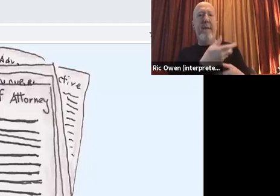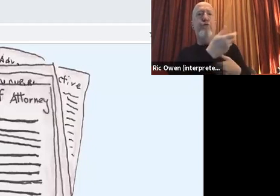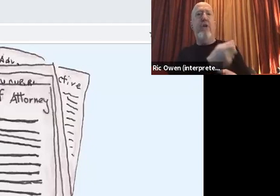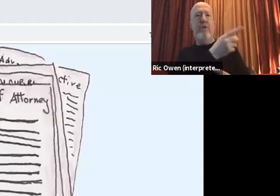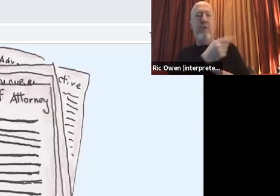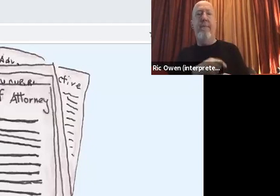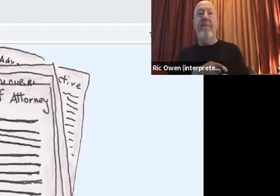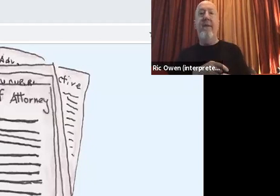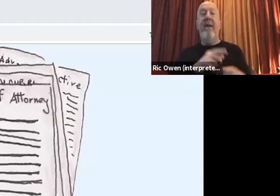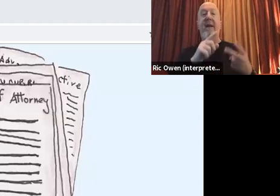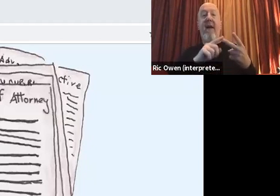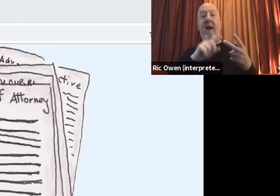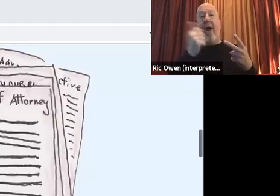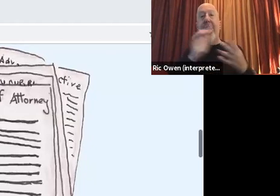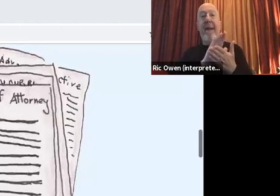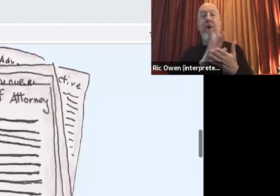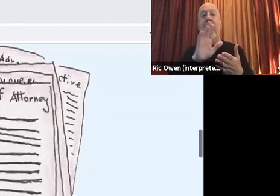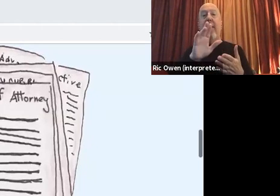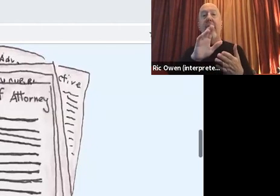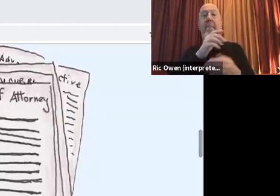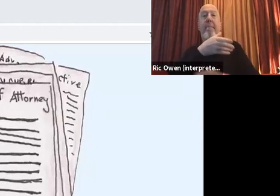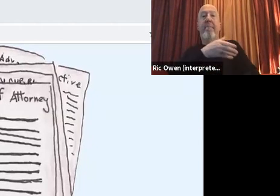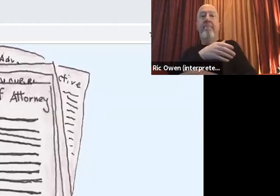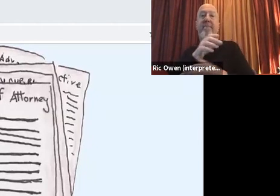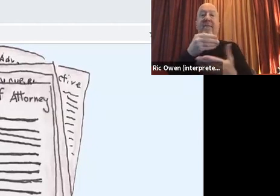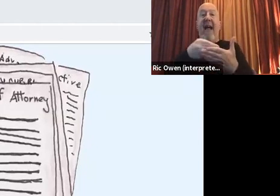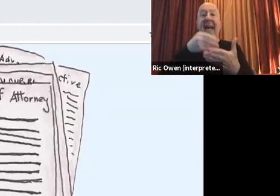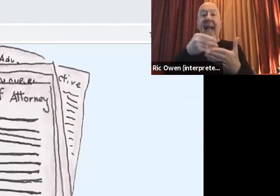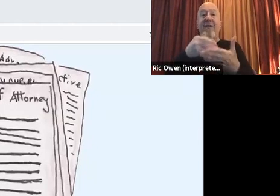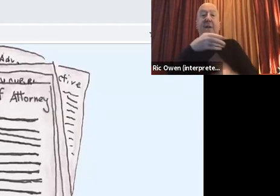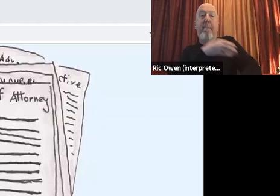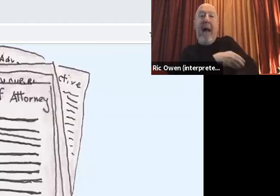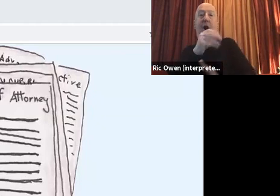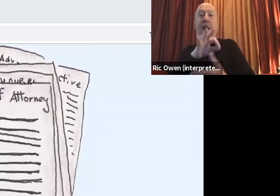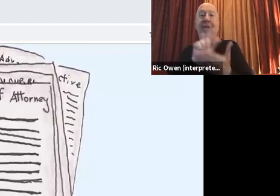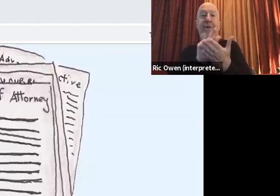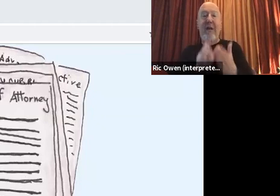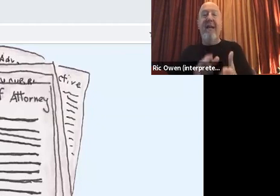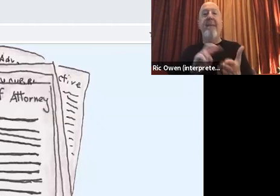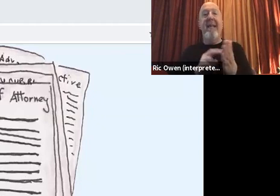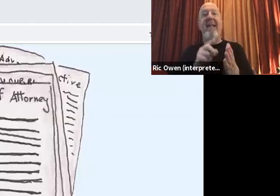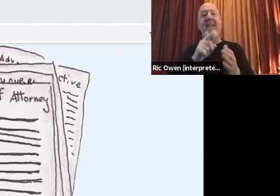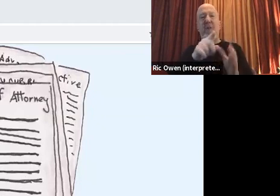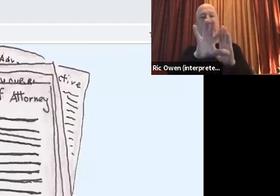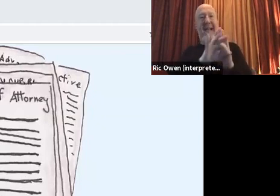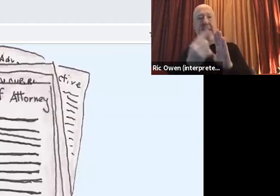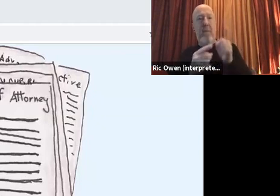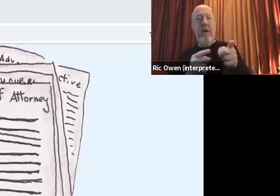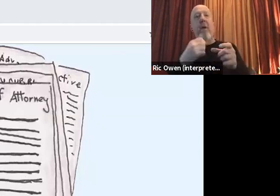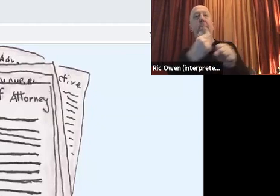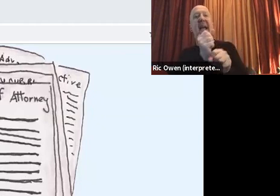The durable financial power of attorney is a document giving power to a person that you choose to make financial decisions on your behalf when you